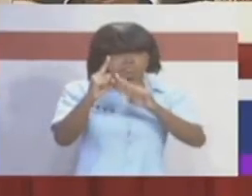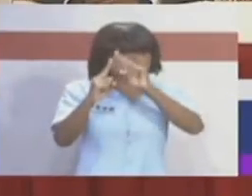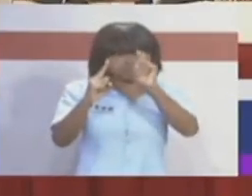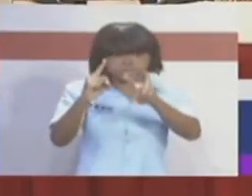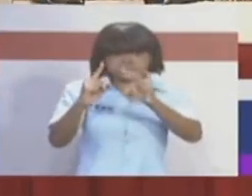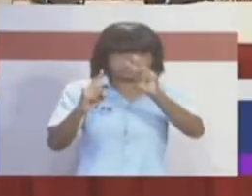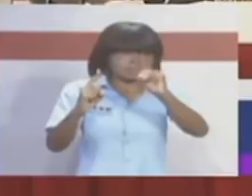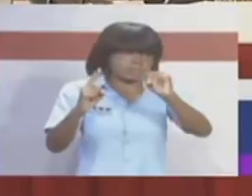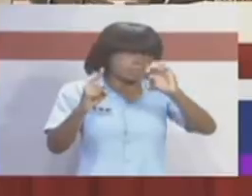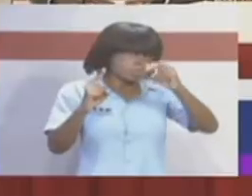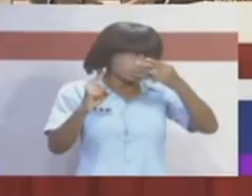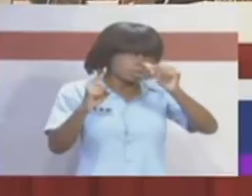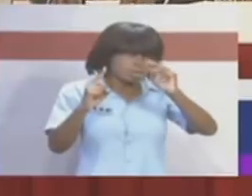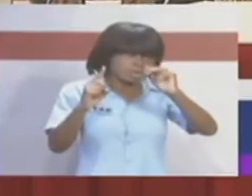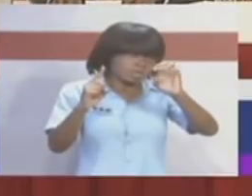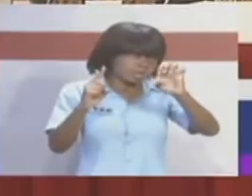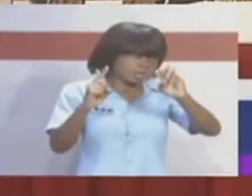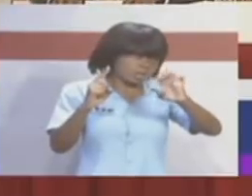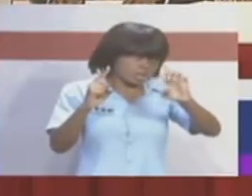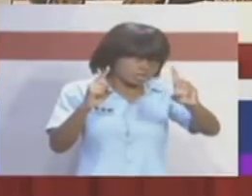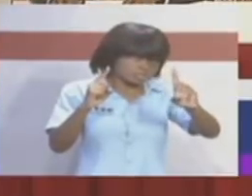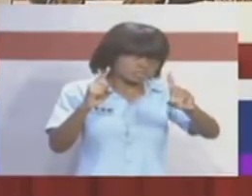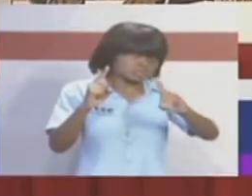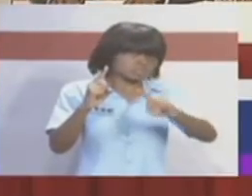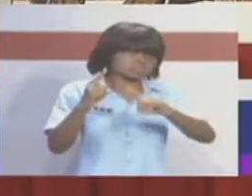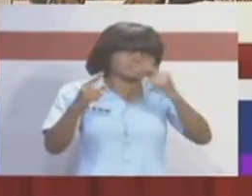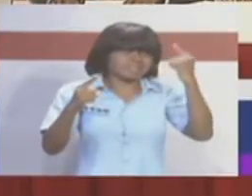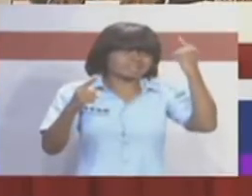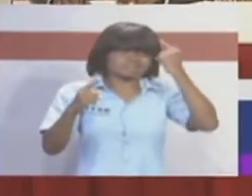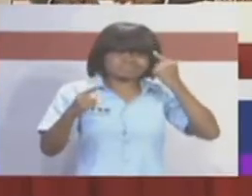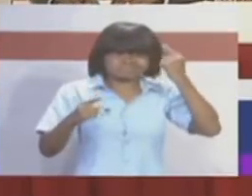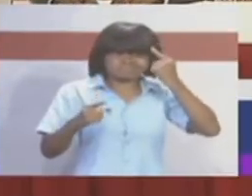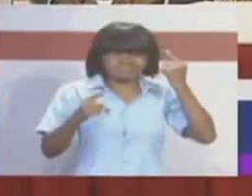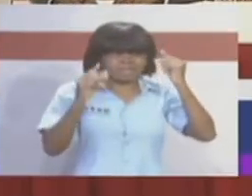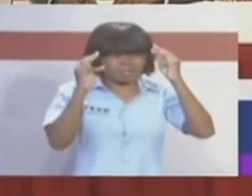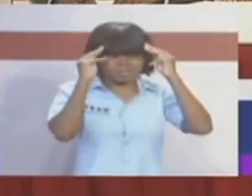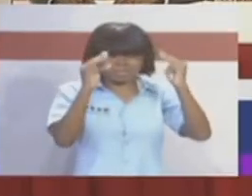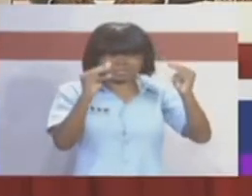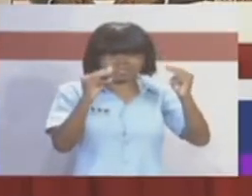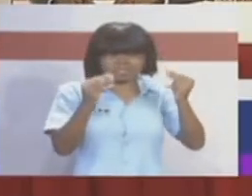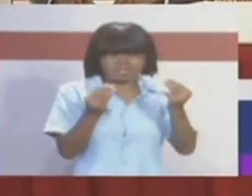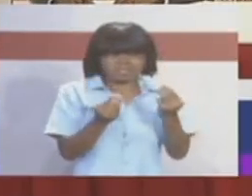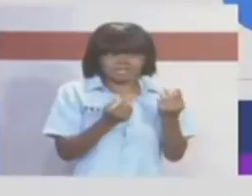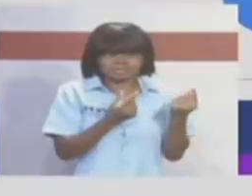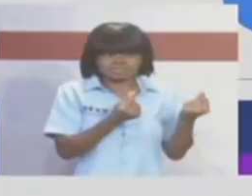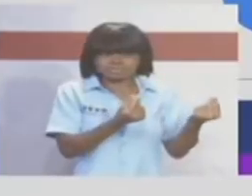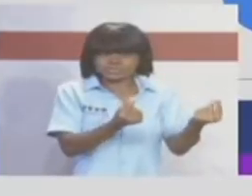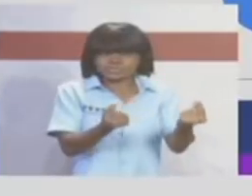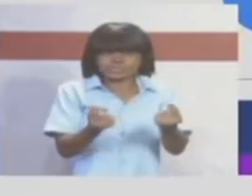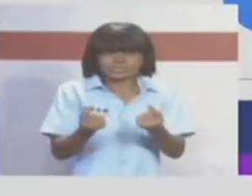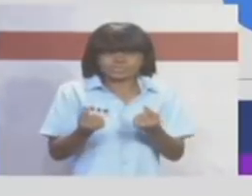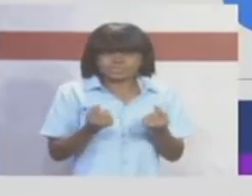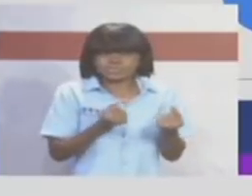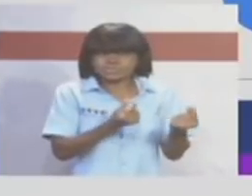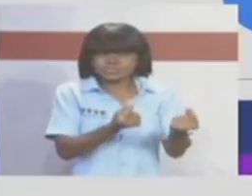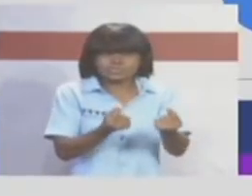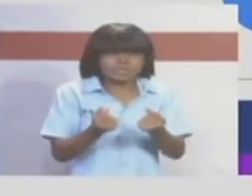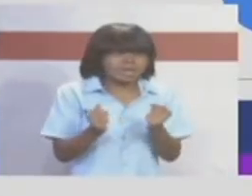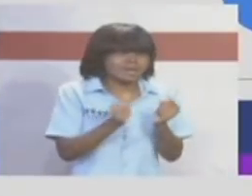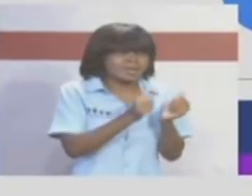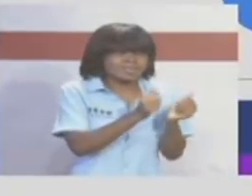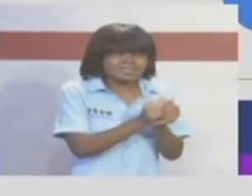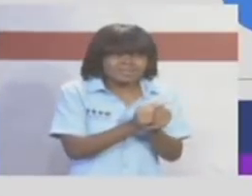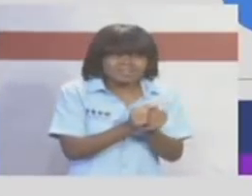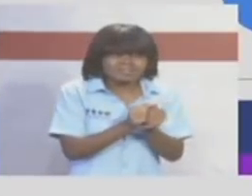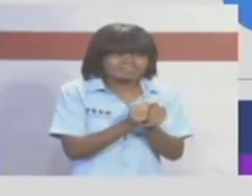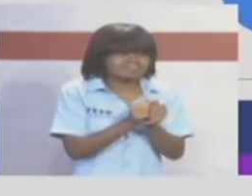was wondering, what is the ministry doing when it comes to reaching out to these kidney patients and to actually sensitizing